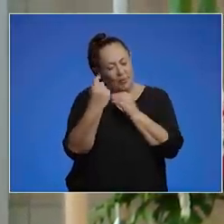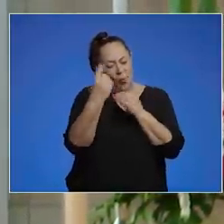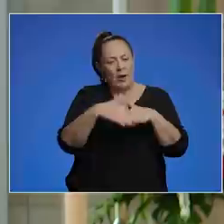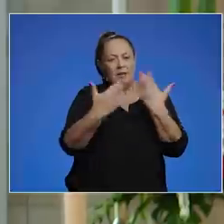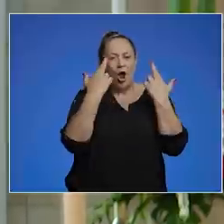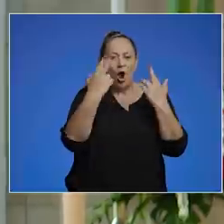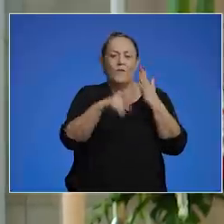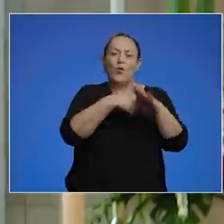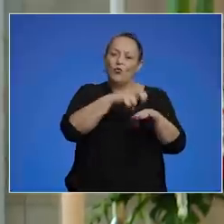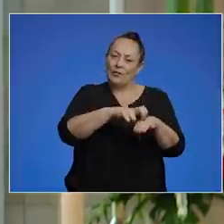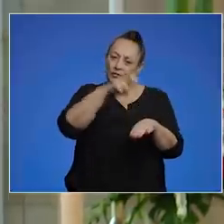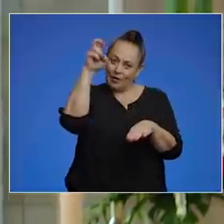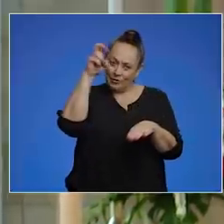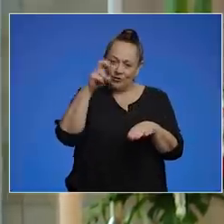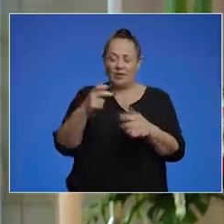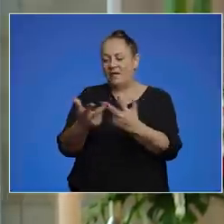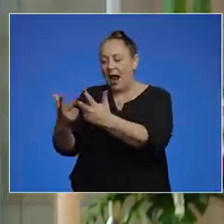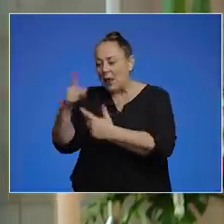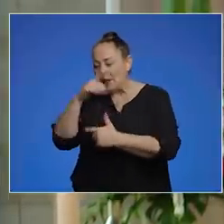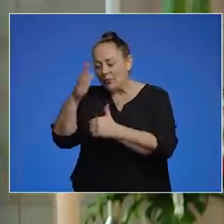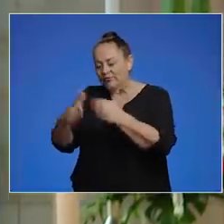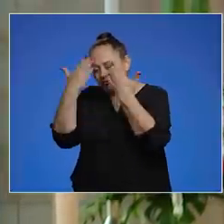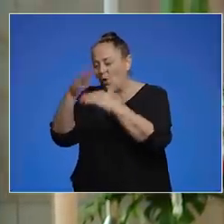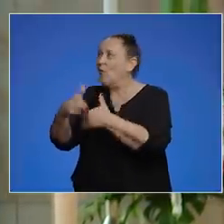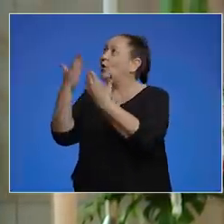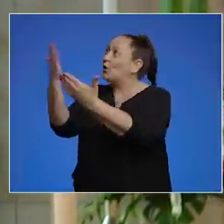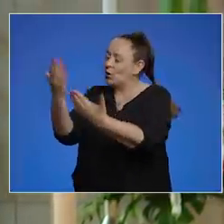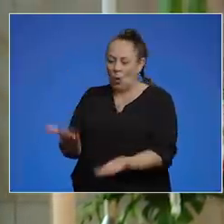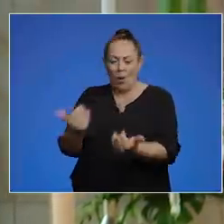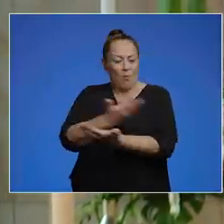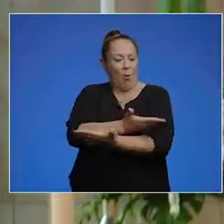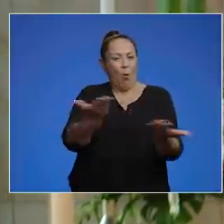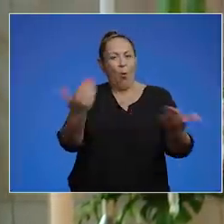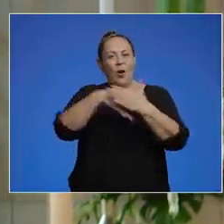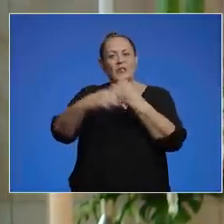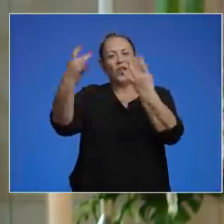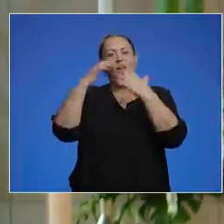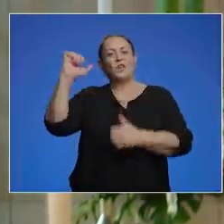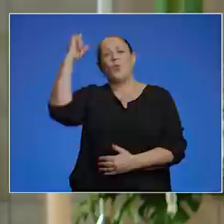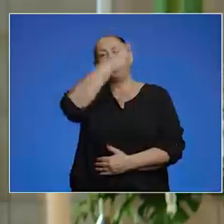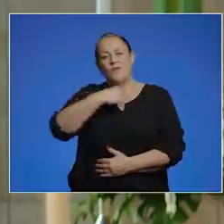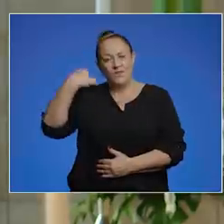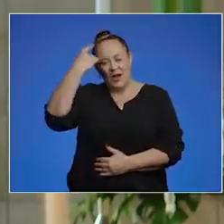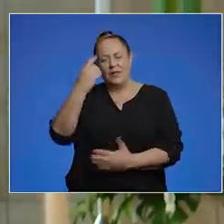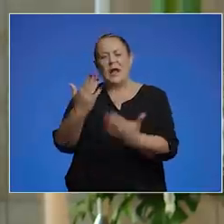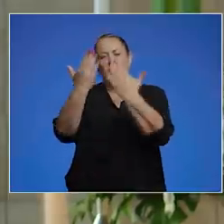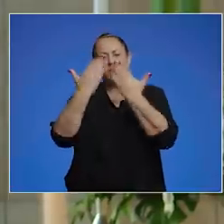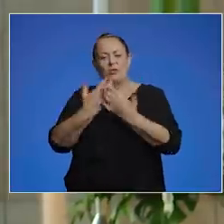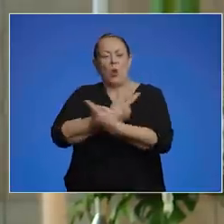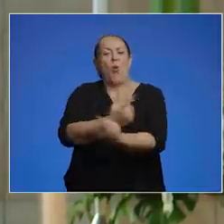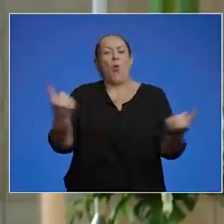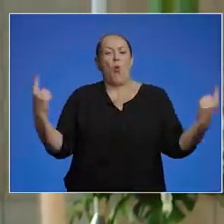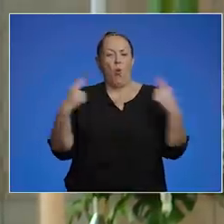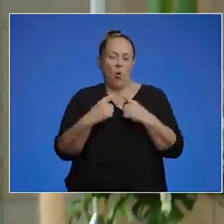have fallen asleep in the hope of the resurrection, and all who have died in your mercy. Welcome them into the light of your face, and